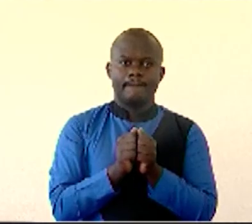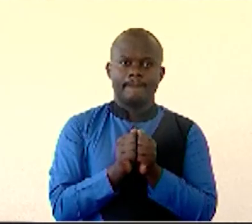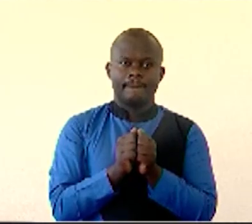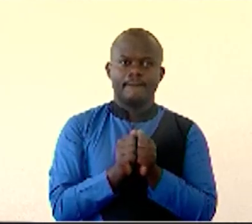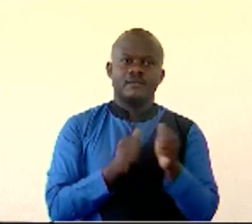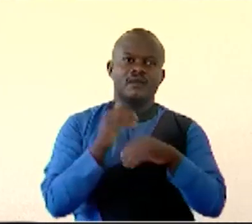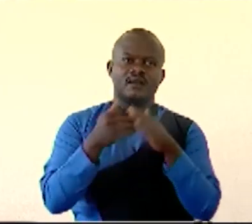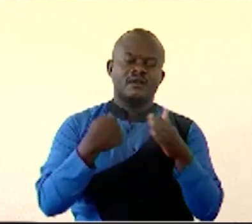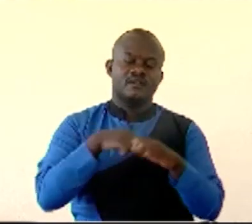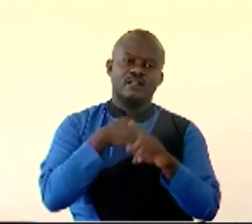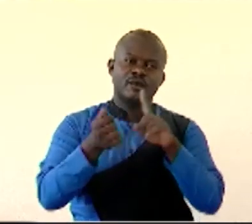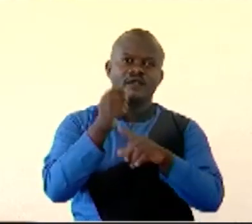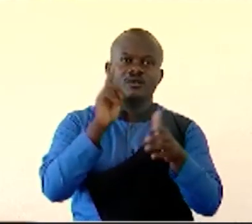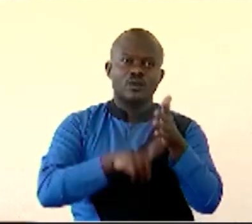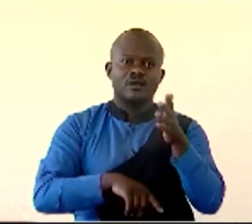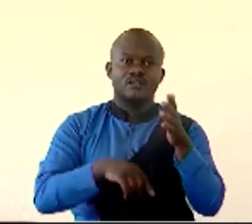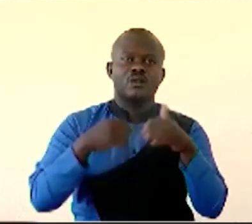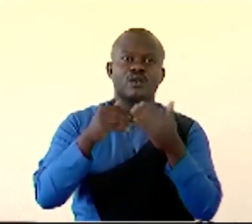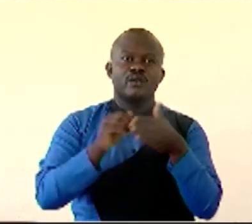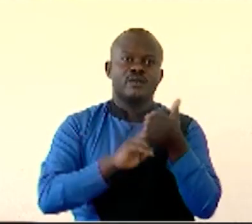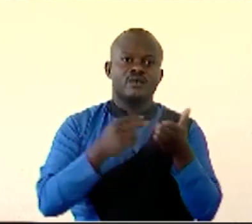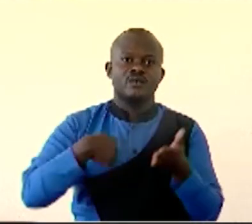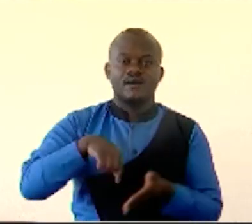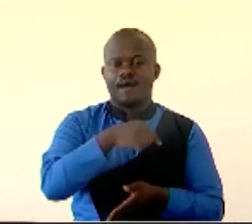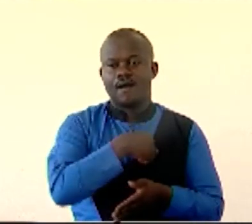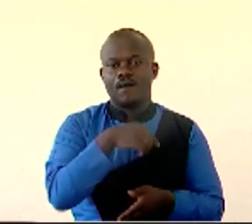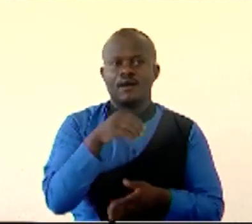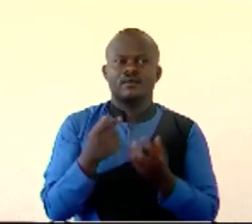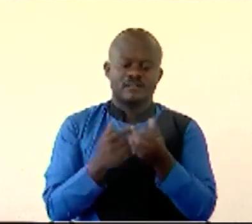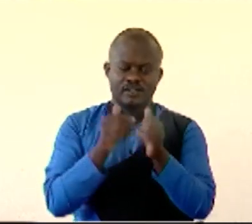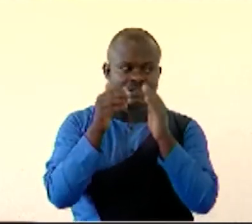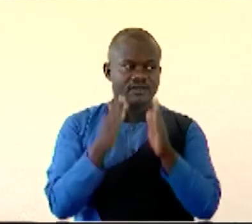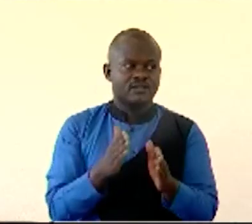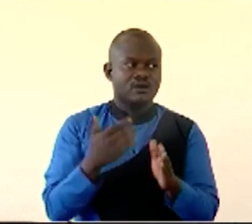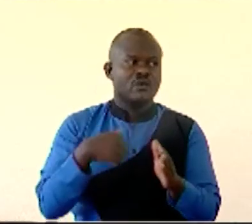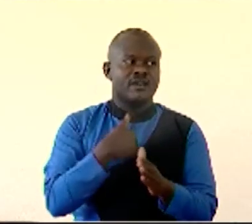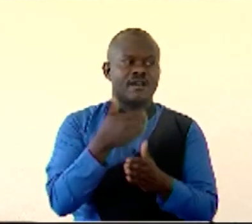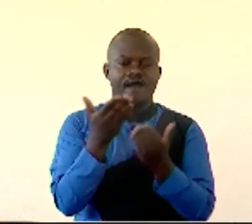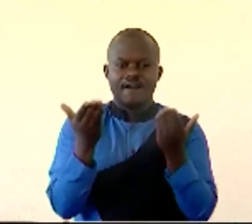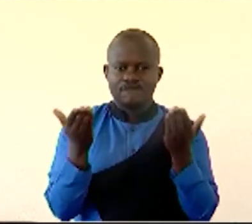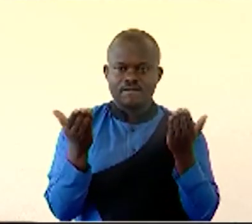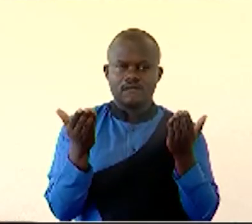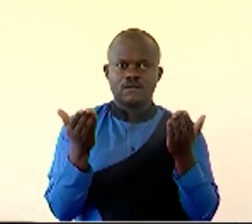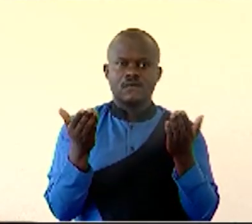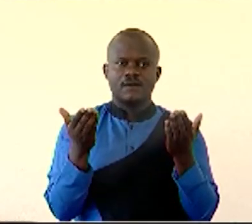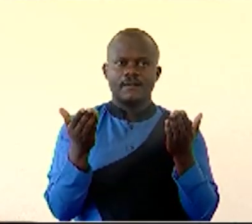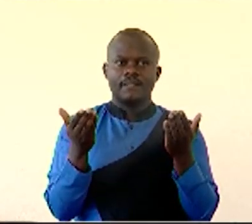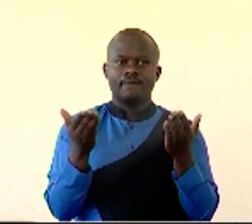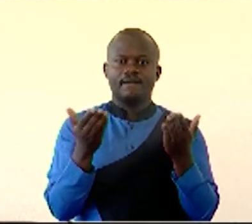And what do we get? We use our calculators. We have